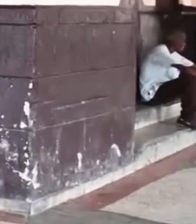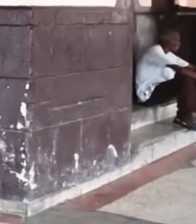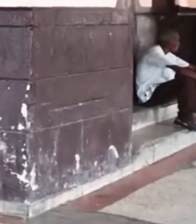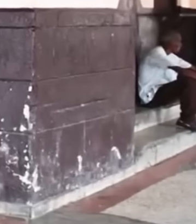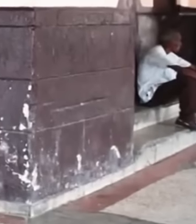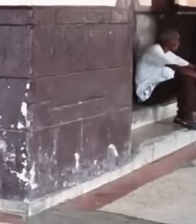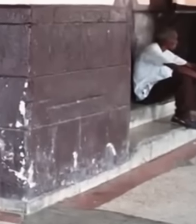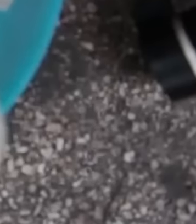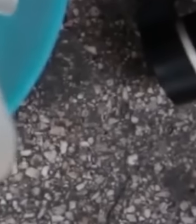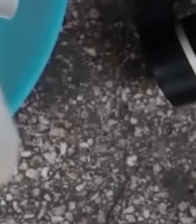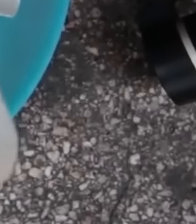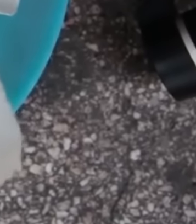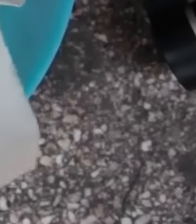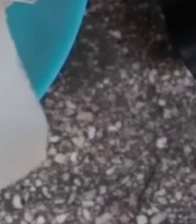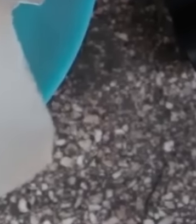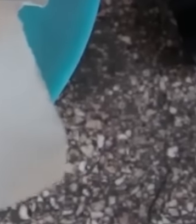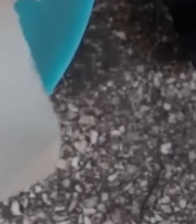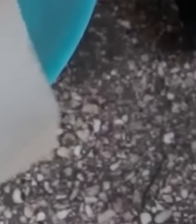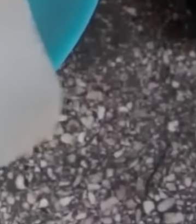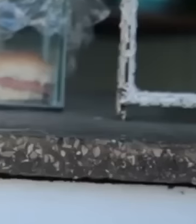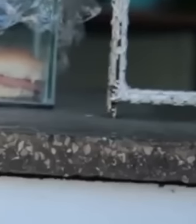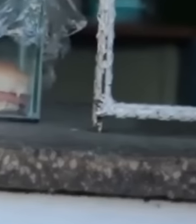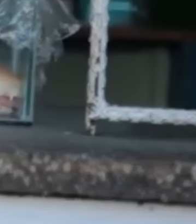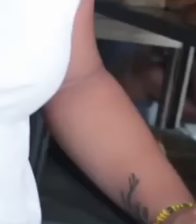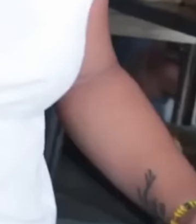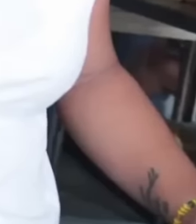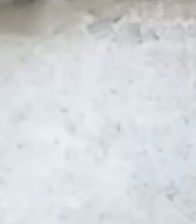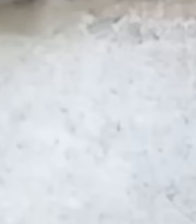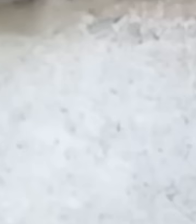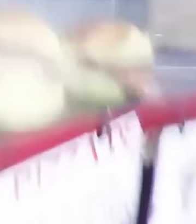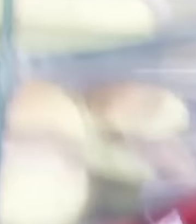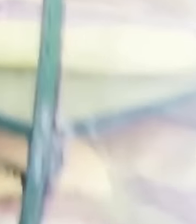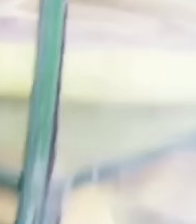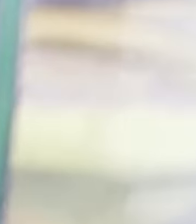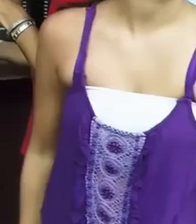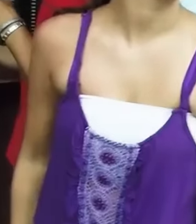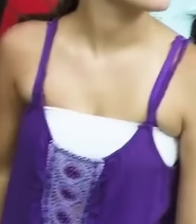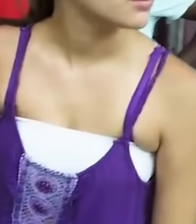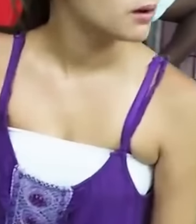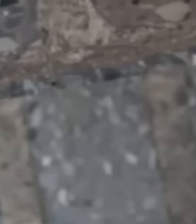offer. But all I could find was this, just this, ham sandwiches everywhere.